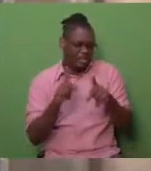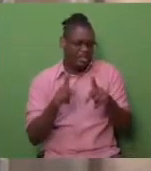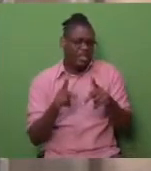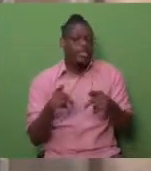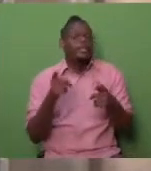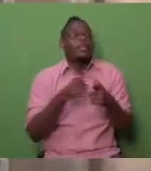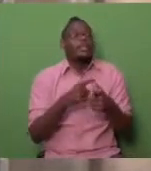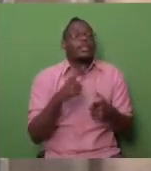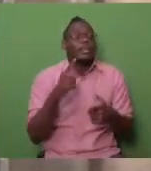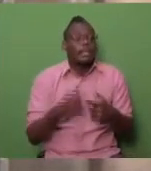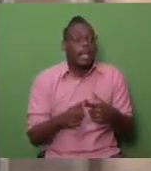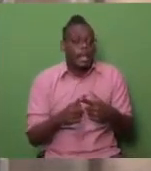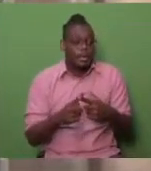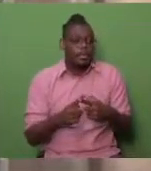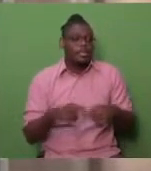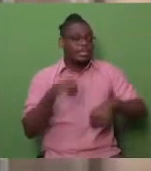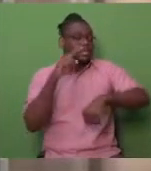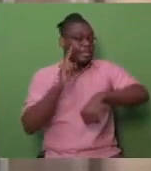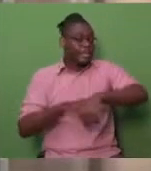citizens.